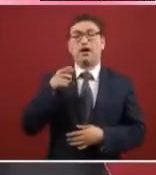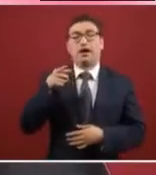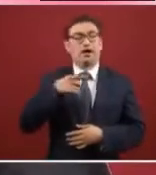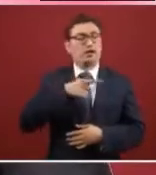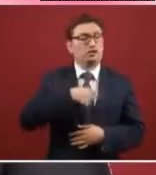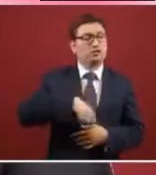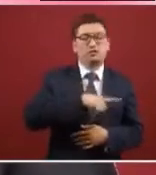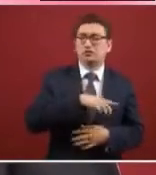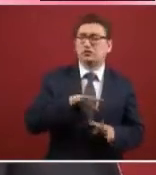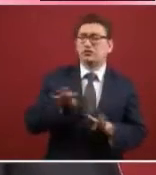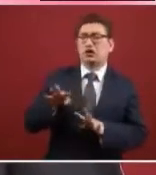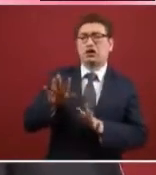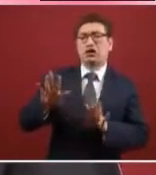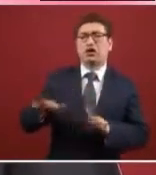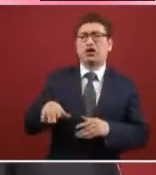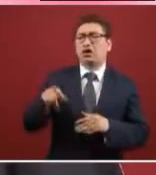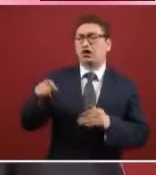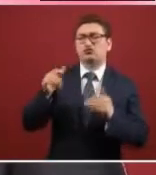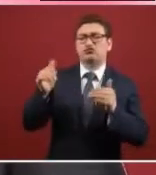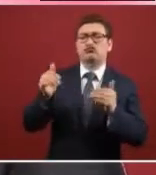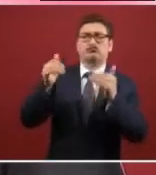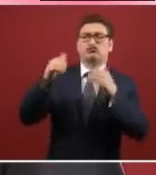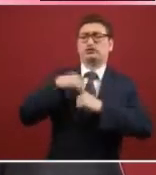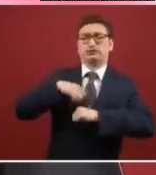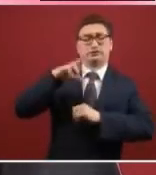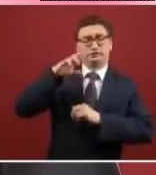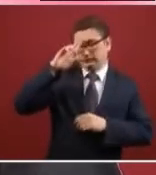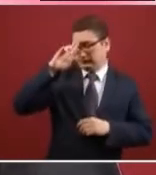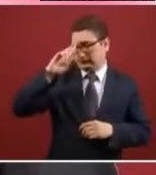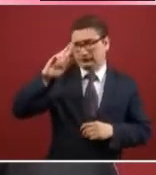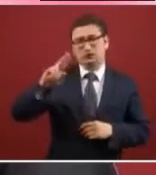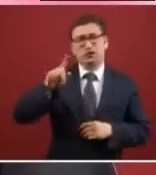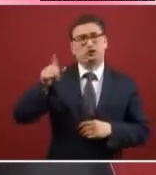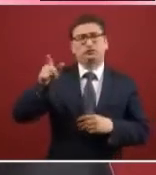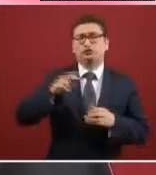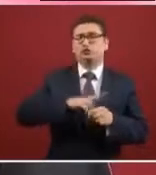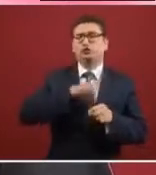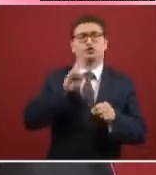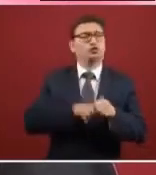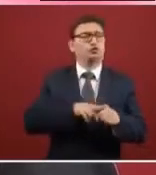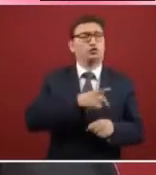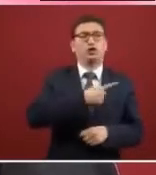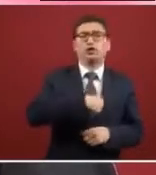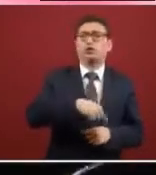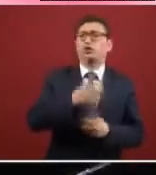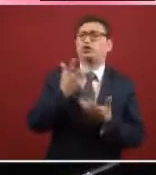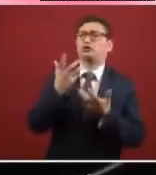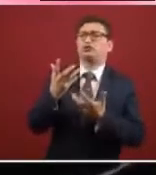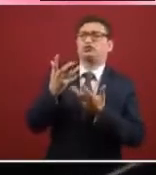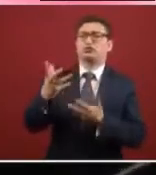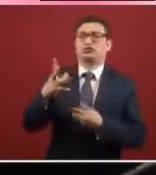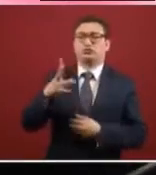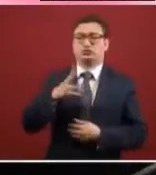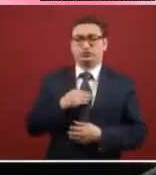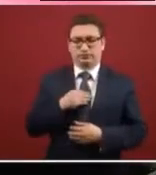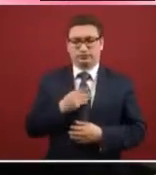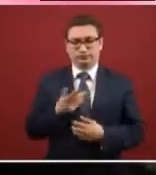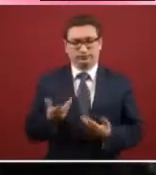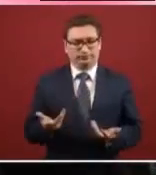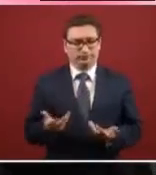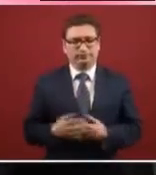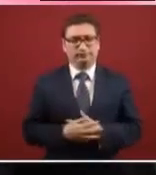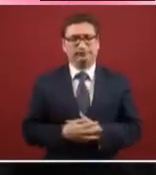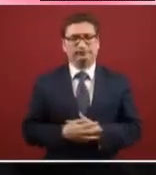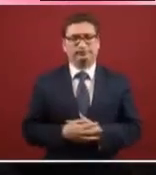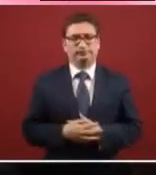Se veía como algo normal. They thought it was something normal, or they saw it as something normal. Ya